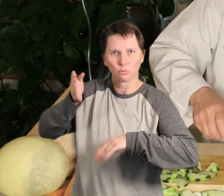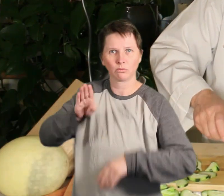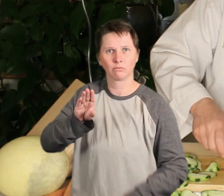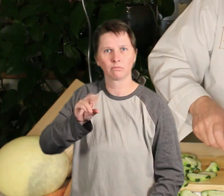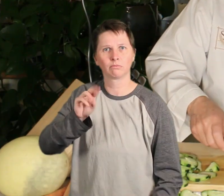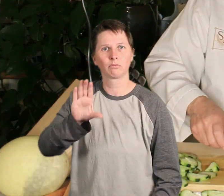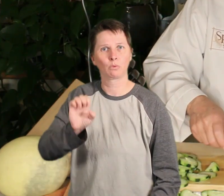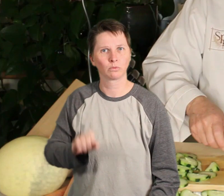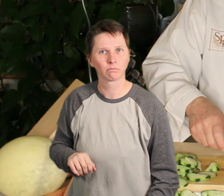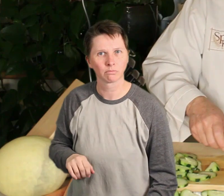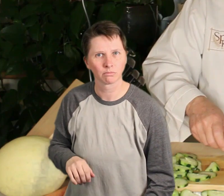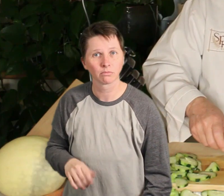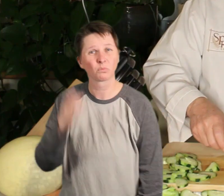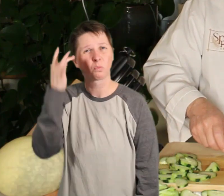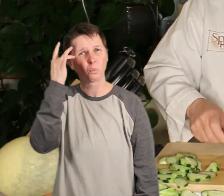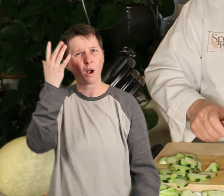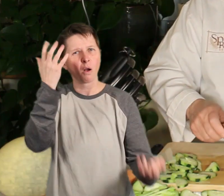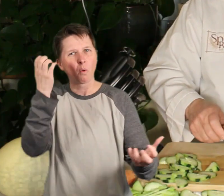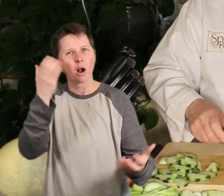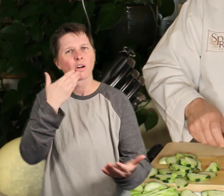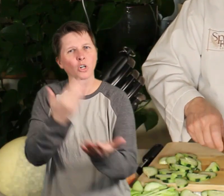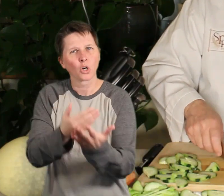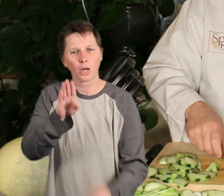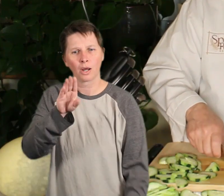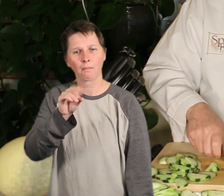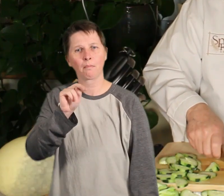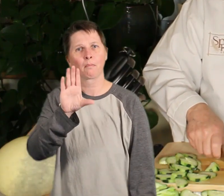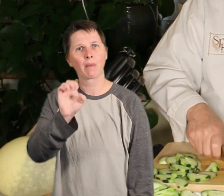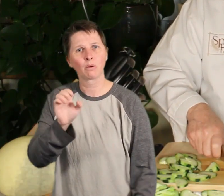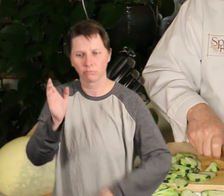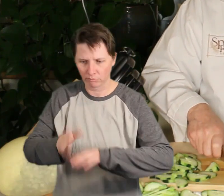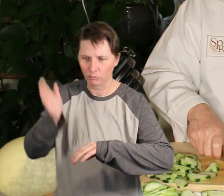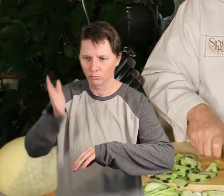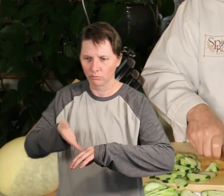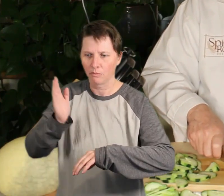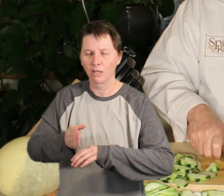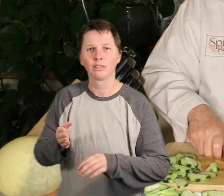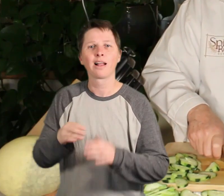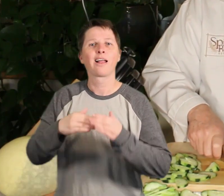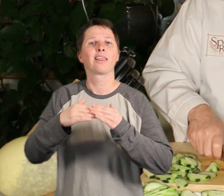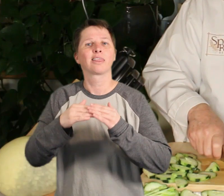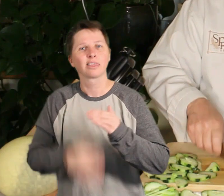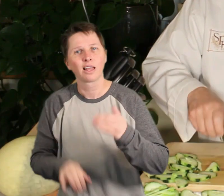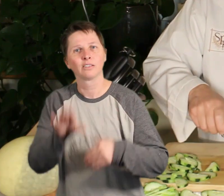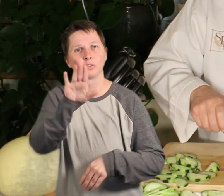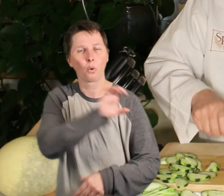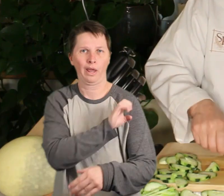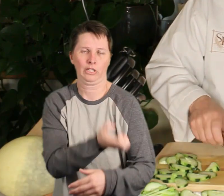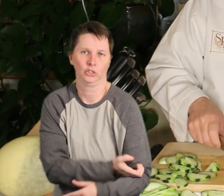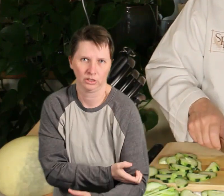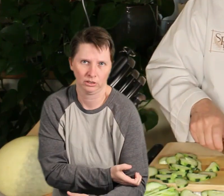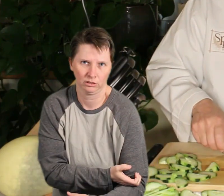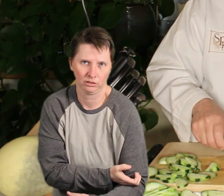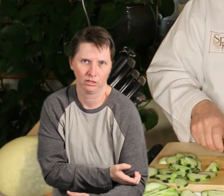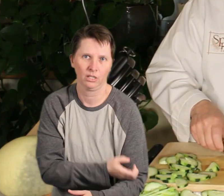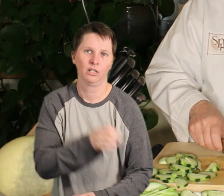slightly, and you get that second motion is not completely free, but you have some energy that is